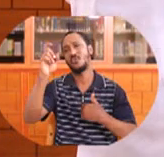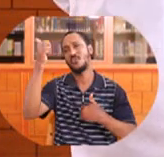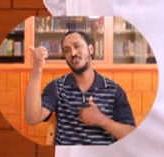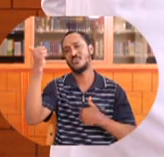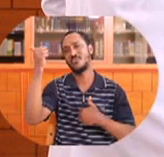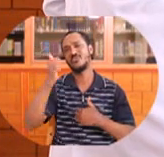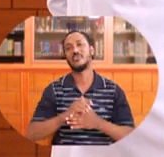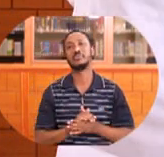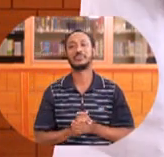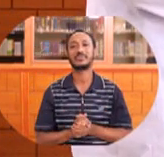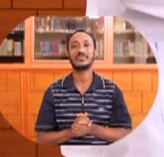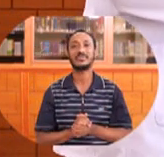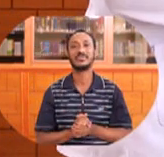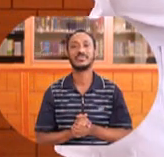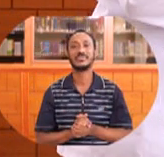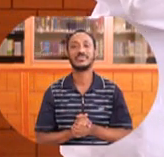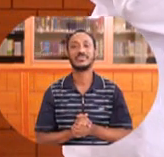As you